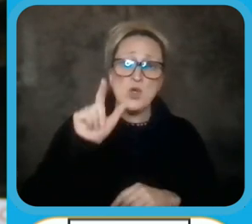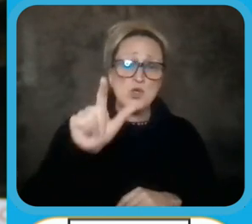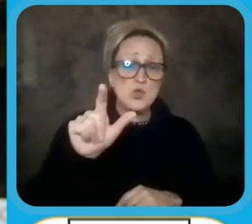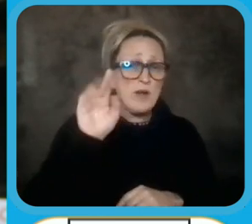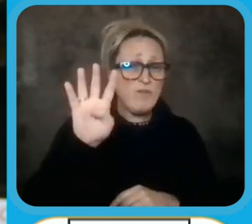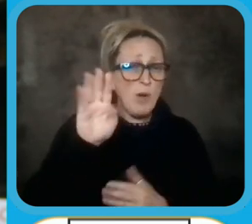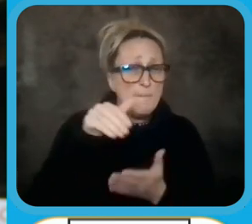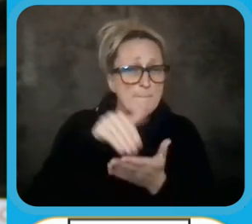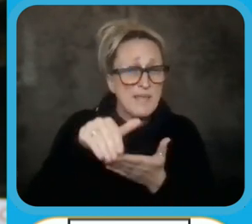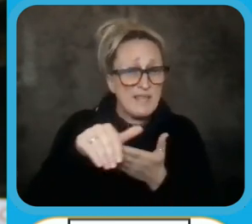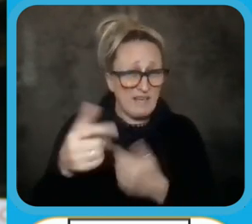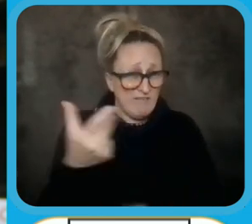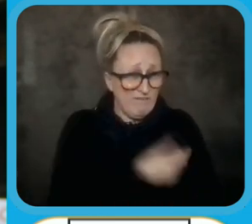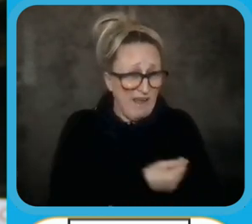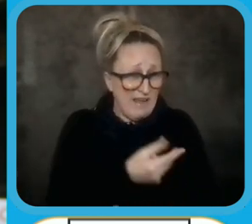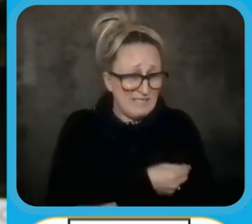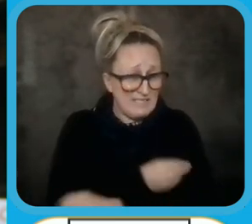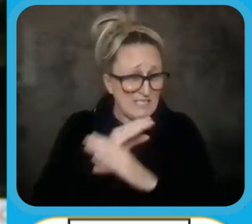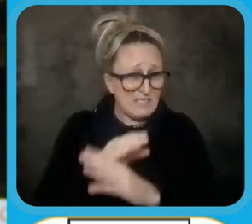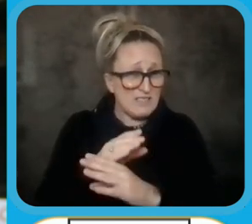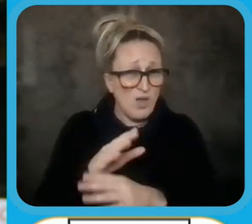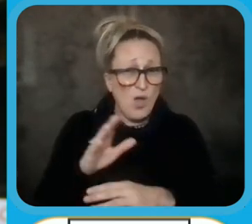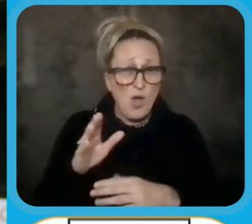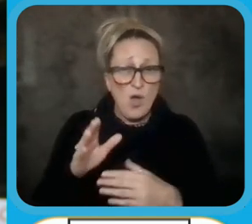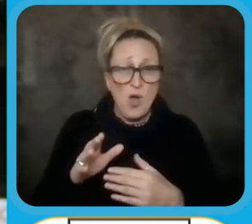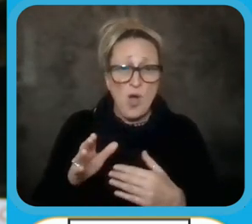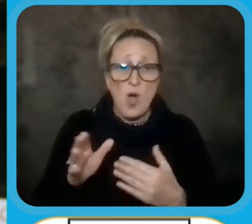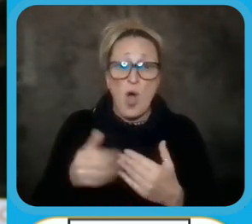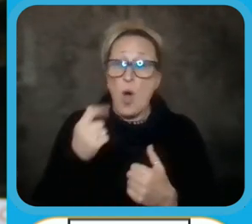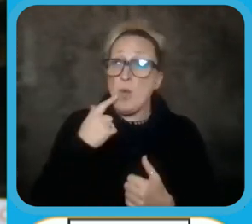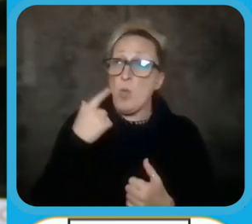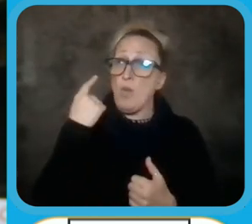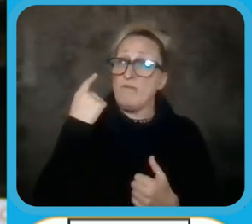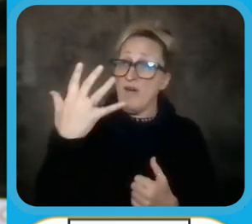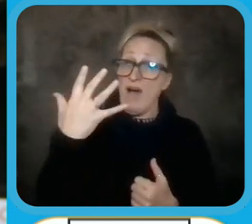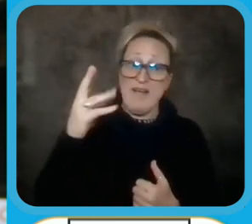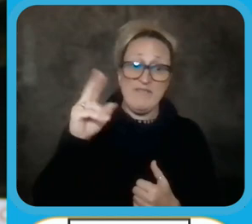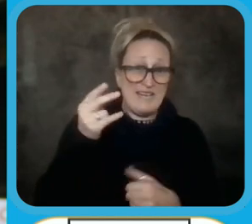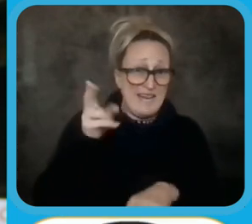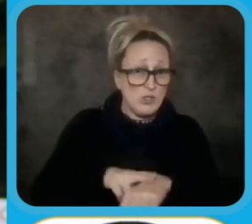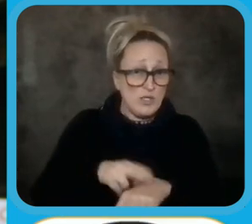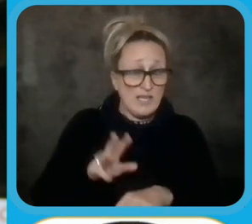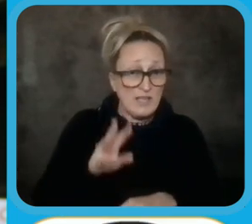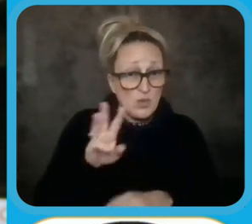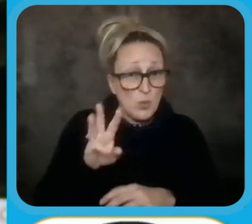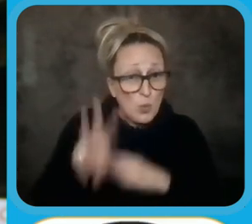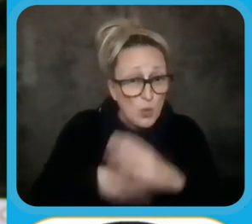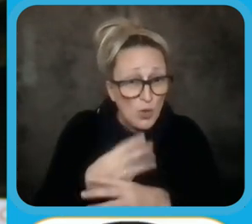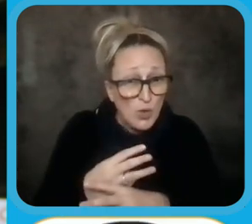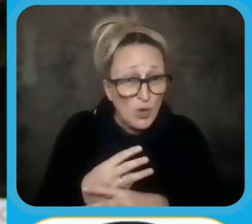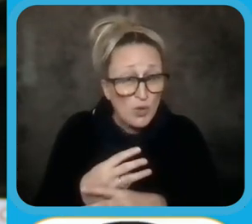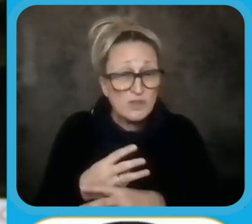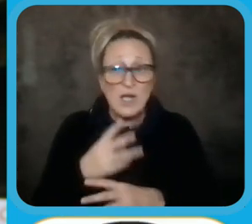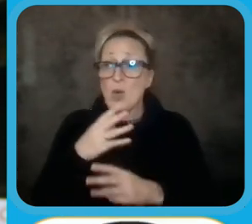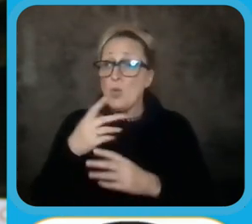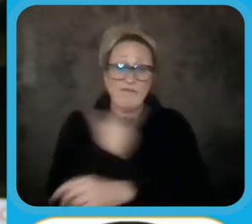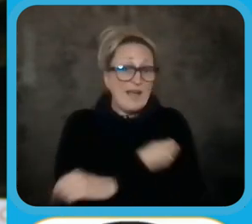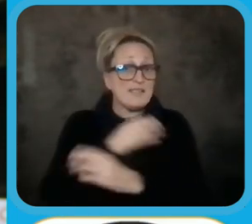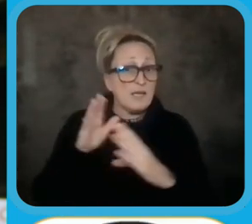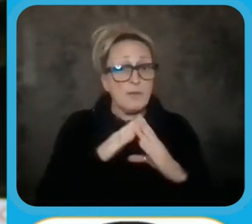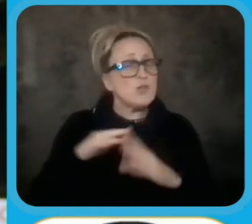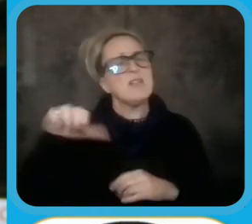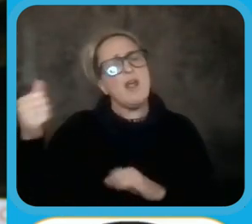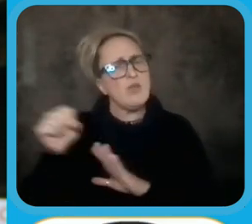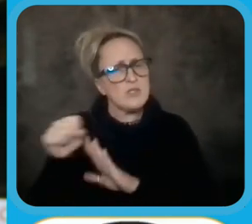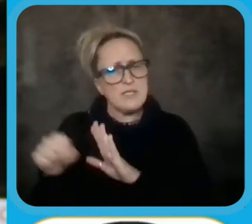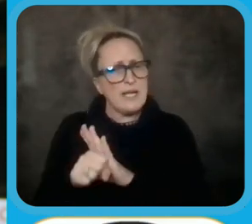million vaccines, more than all but five nations in the world. And you're vaccinating communities, communities that other states